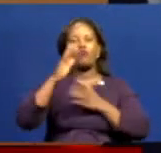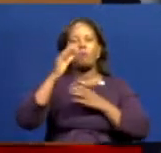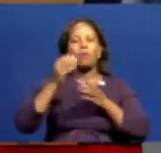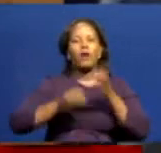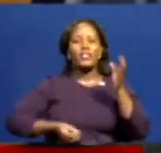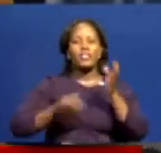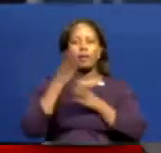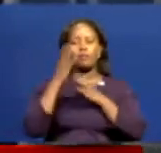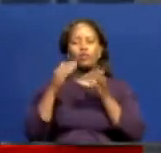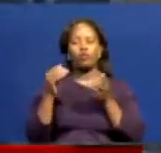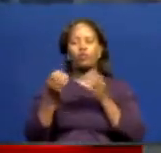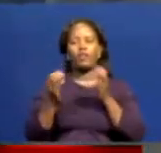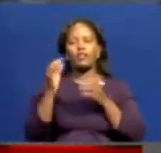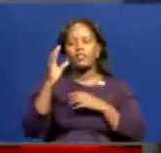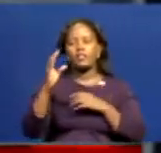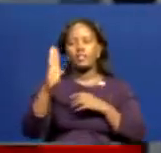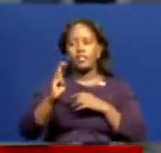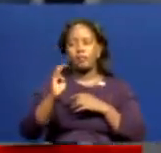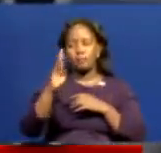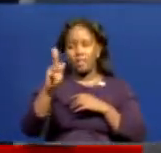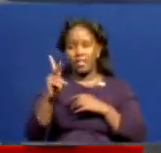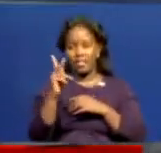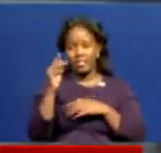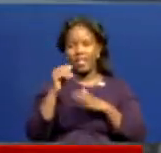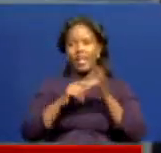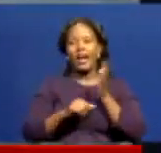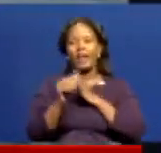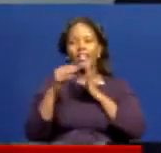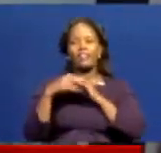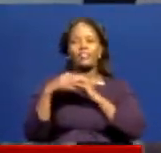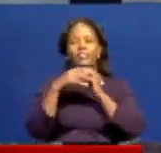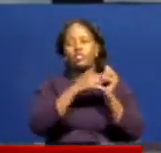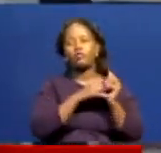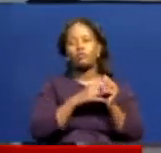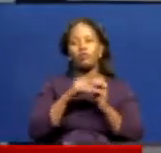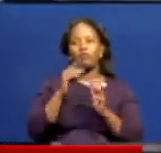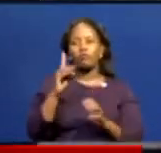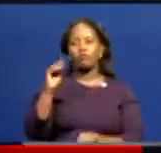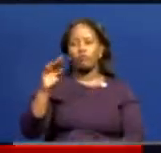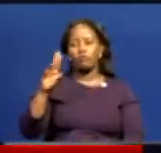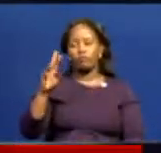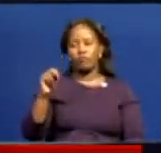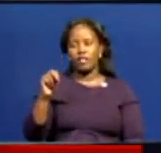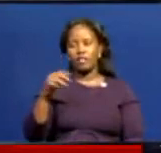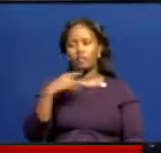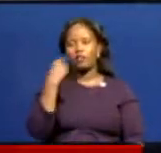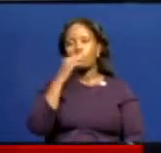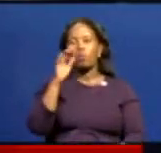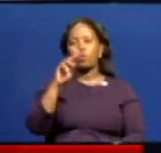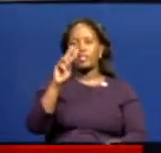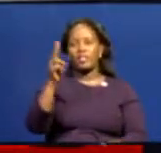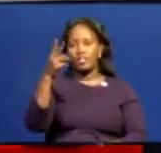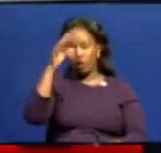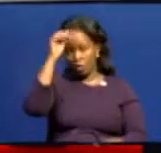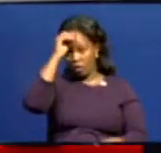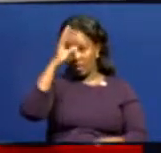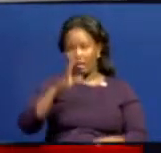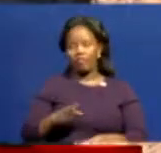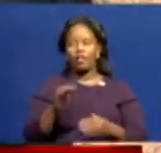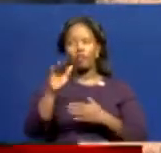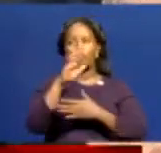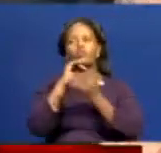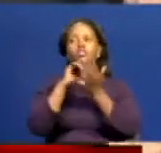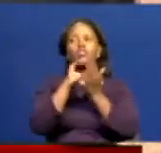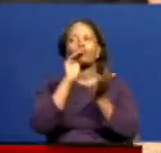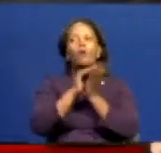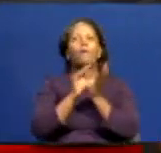the Central Bank of Kenya under the stewardship of Duncan Ndegwa, who was the second governor of Central Bank of Kenya. We